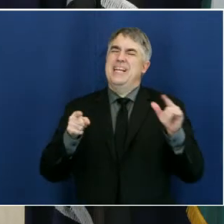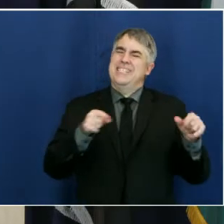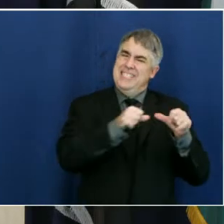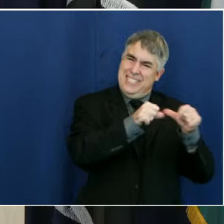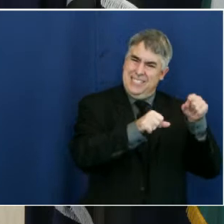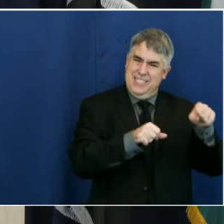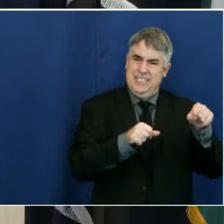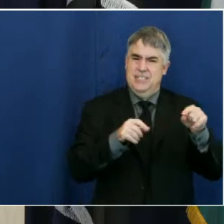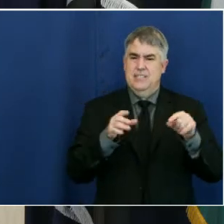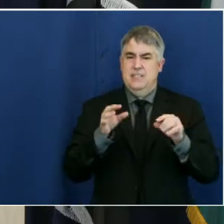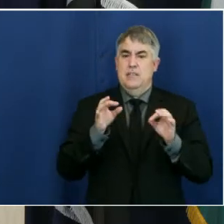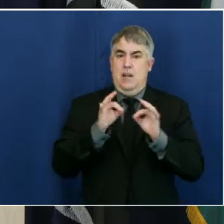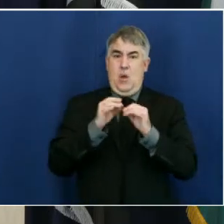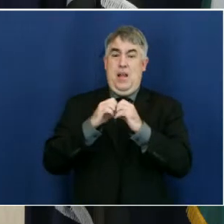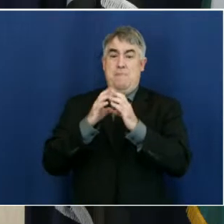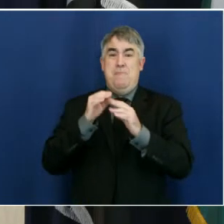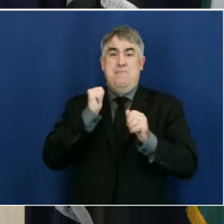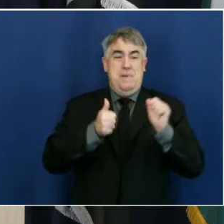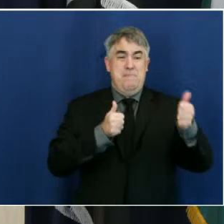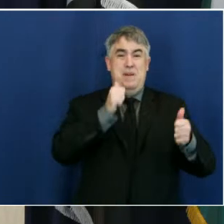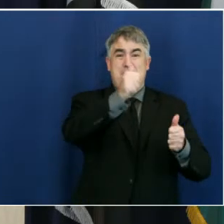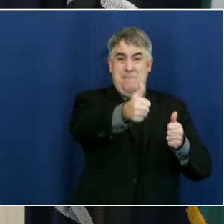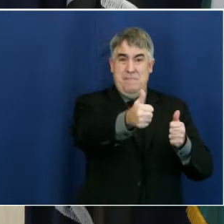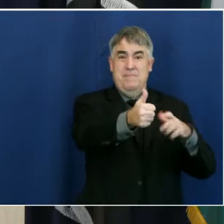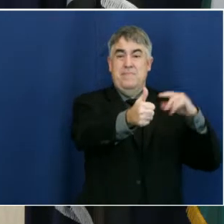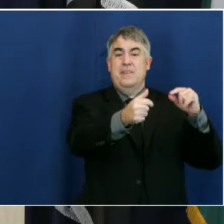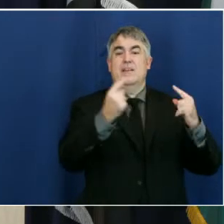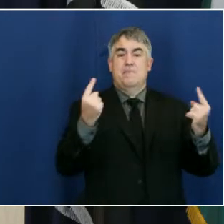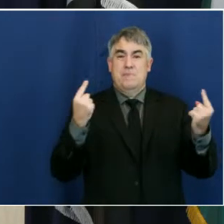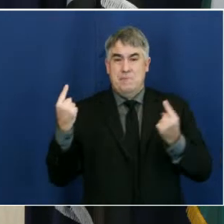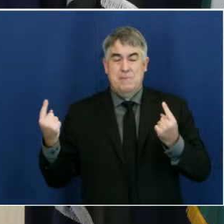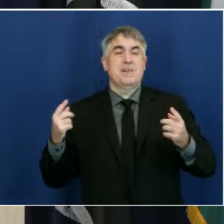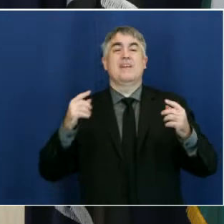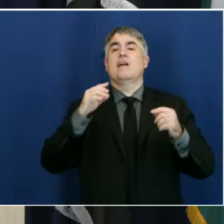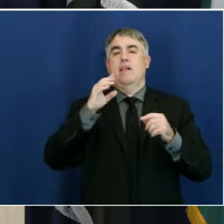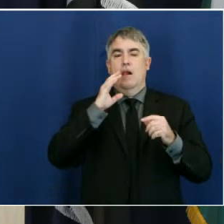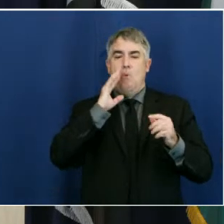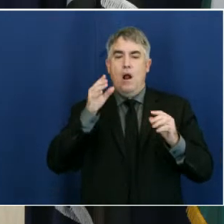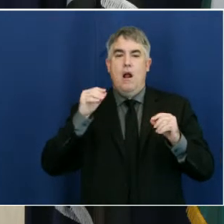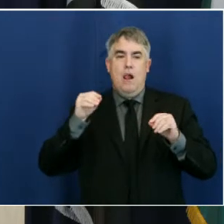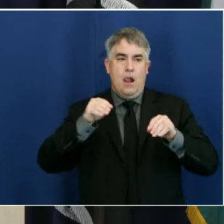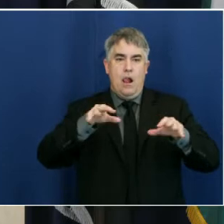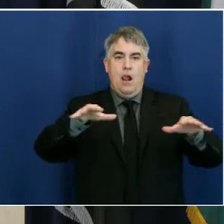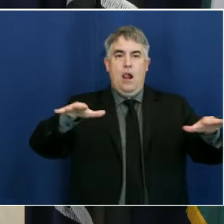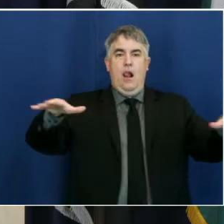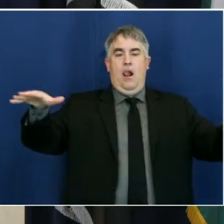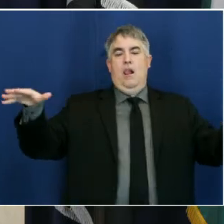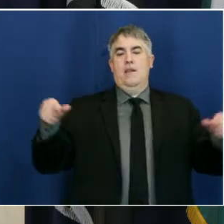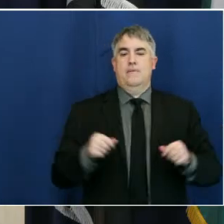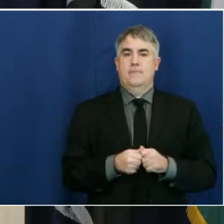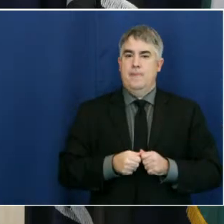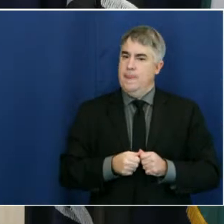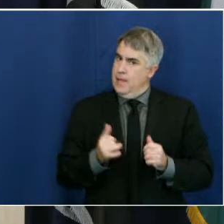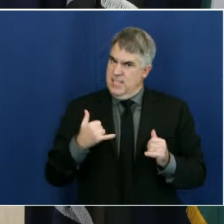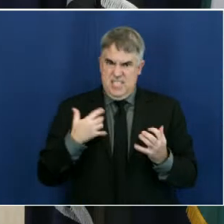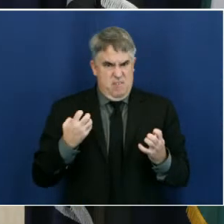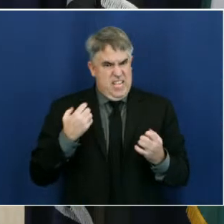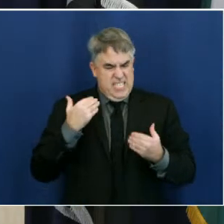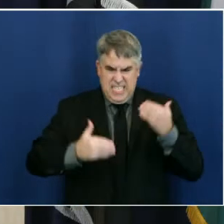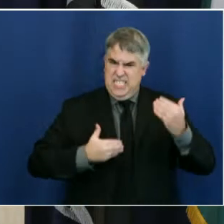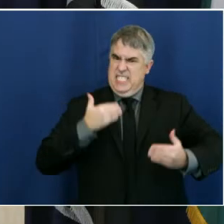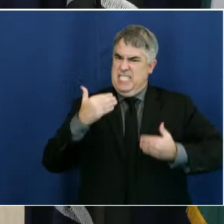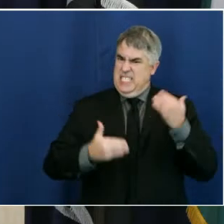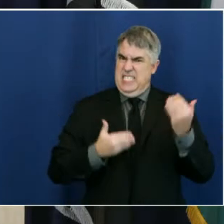that system, and to continue to do everything we possibly can to get the maximum number of San Diegos vaccinated as